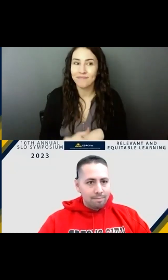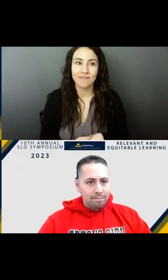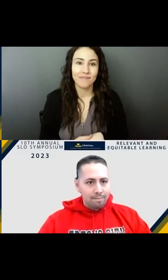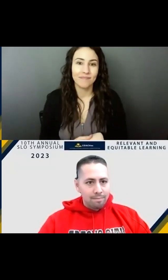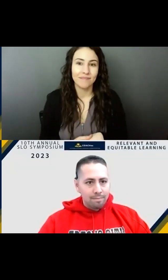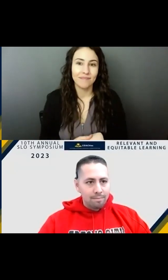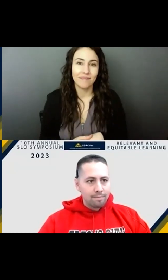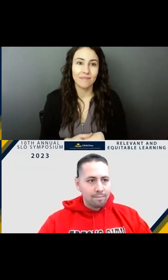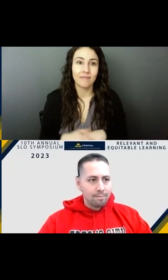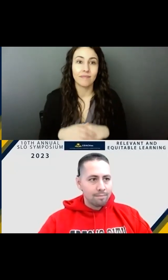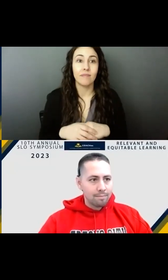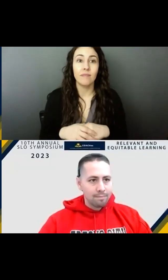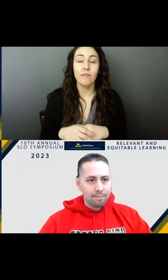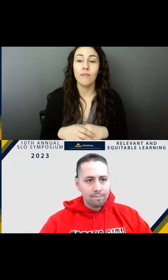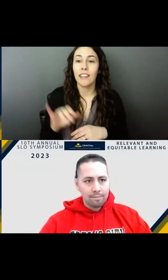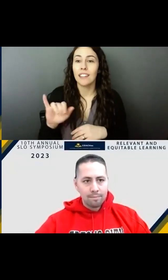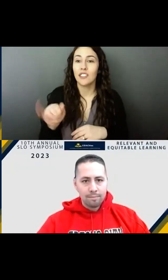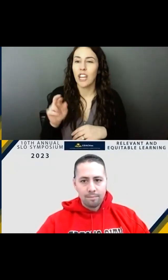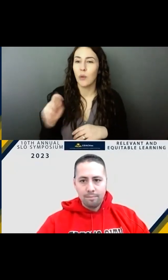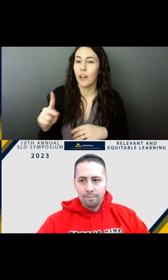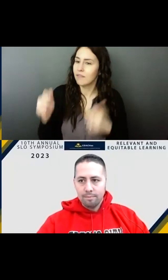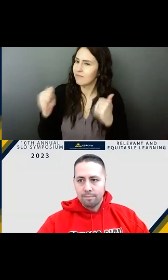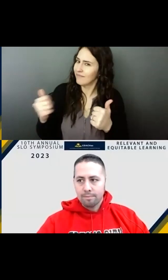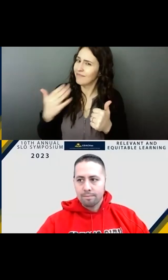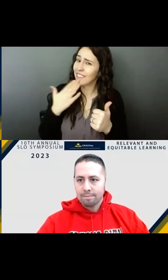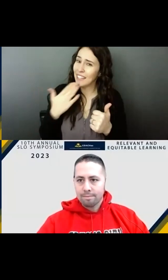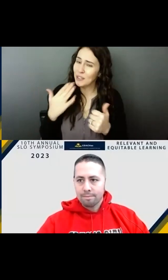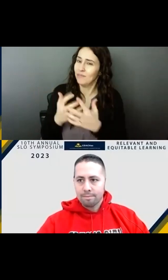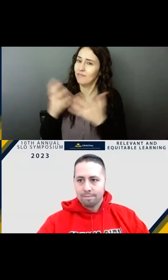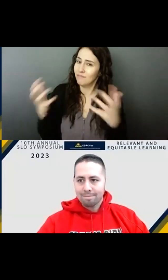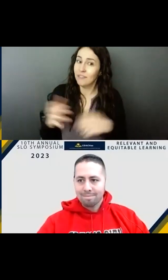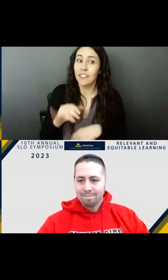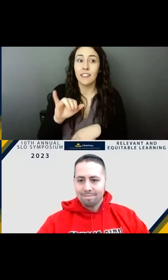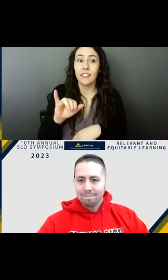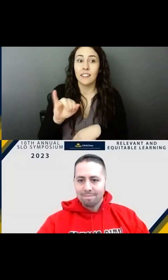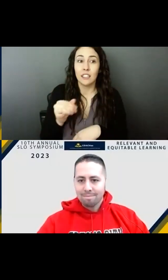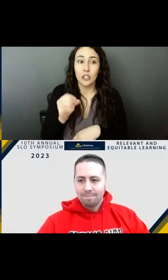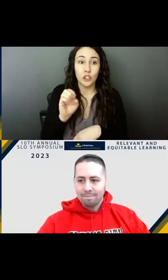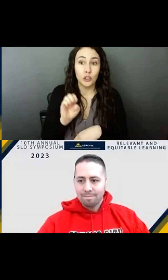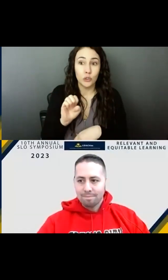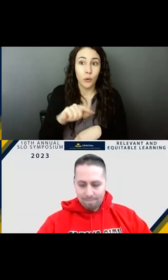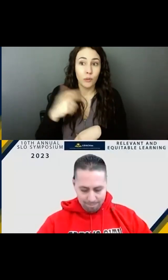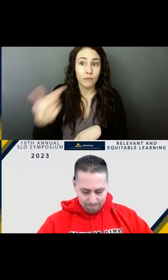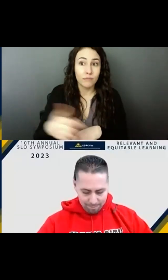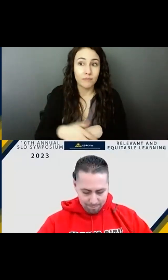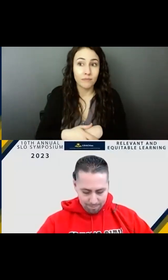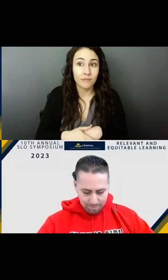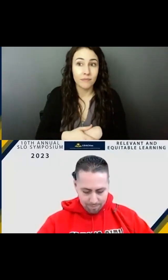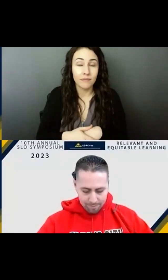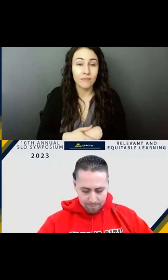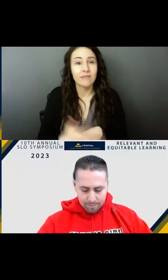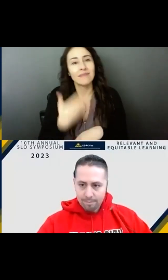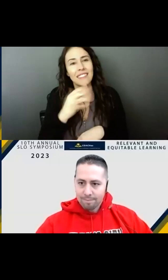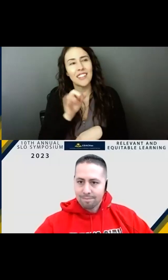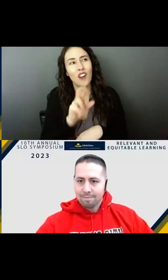Right on. Thank you. Thank you very much. Joe, you're up next. Yeah. Thanks, Eric.